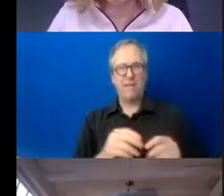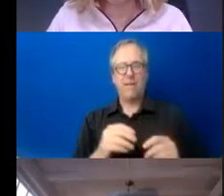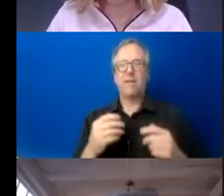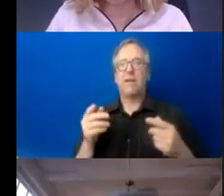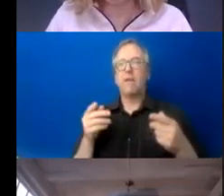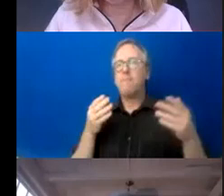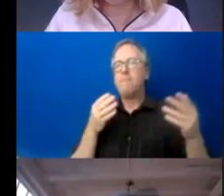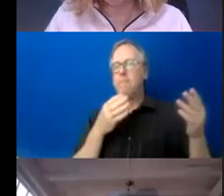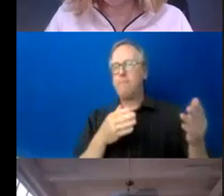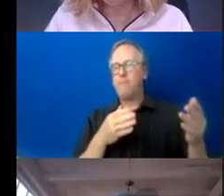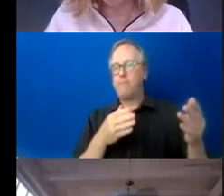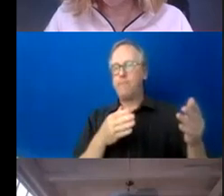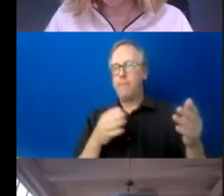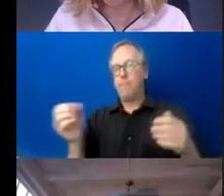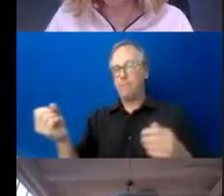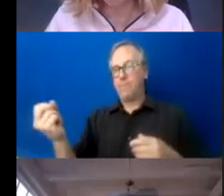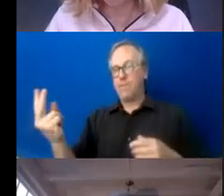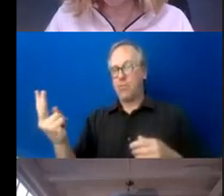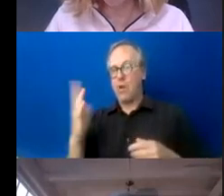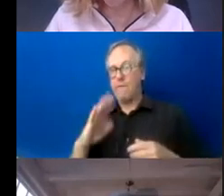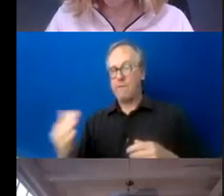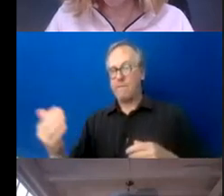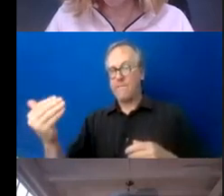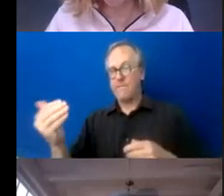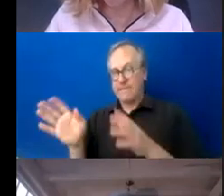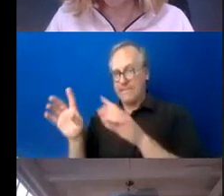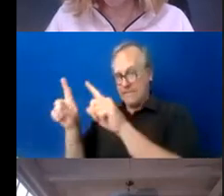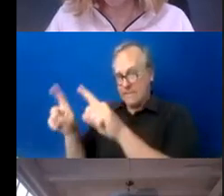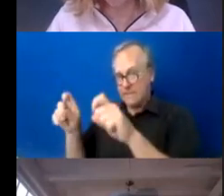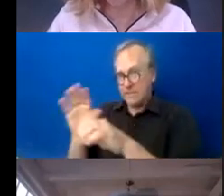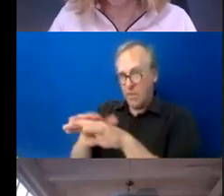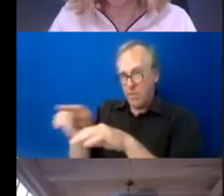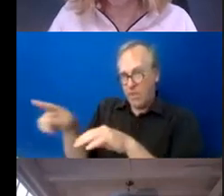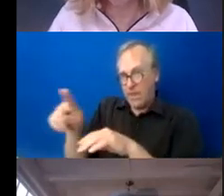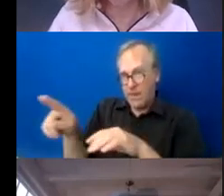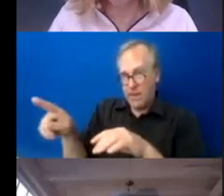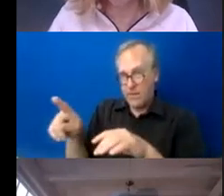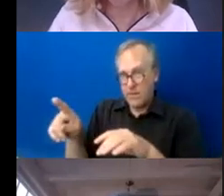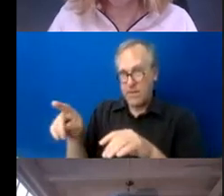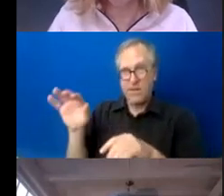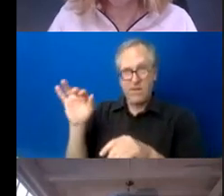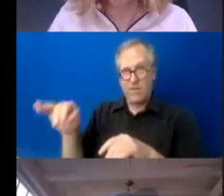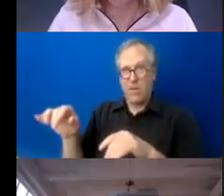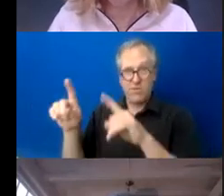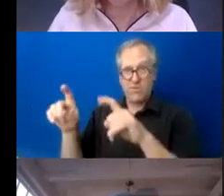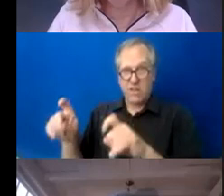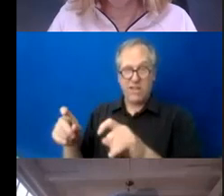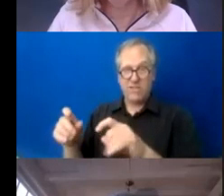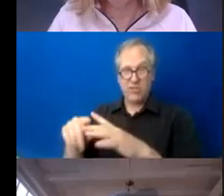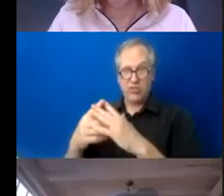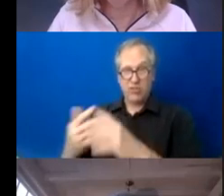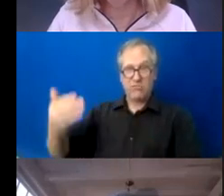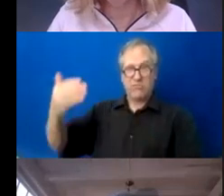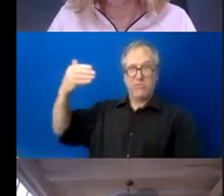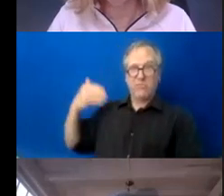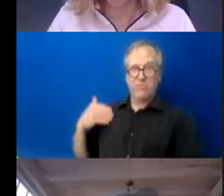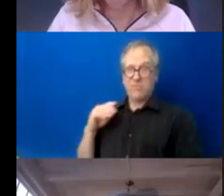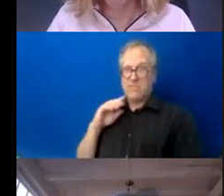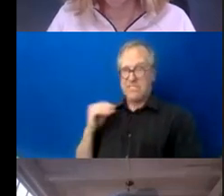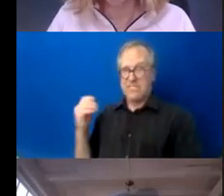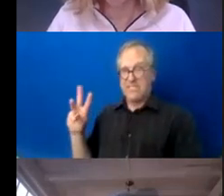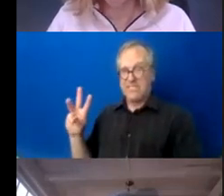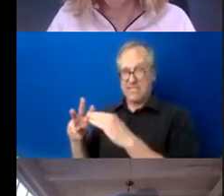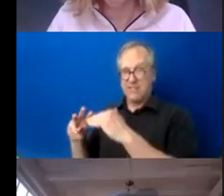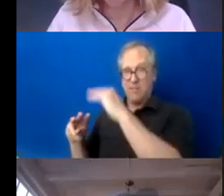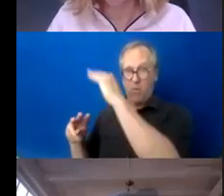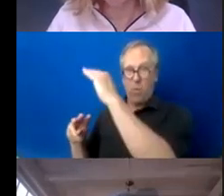trials of the 12 to 15-year-olds, but remembering that there were trials started last year that was 16 years old and up. So